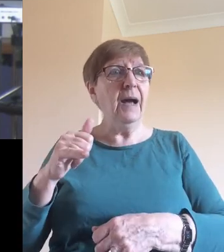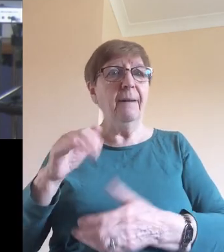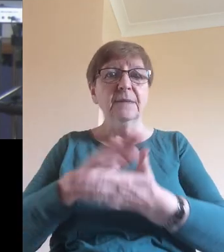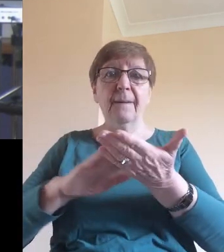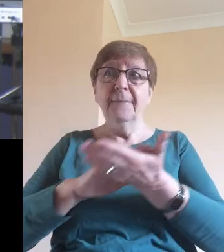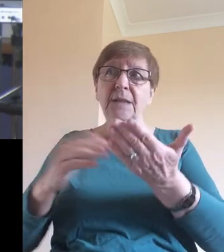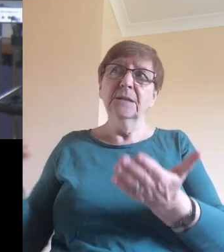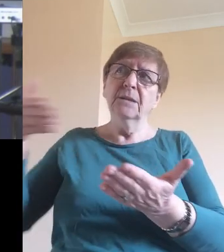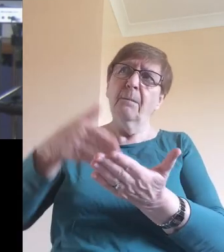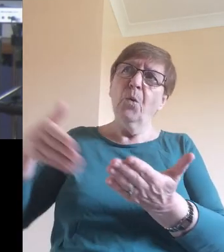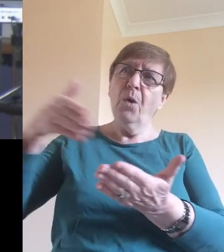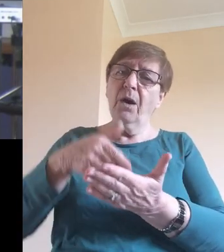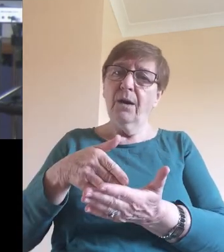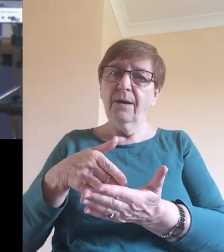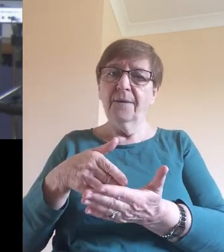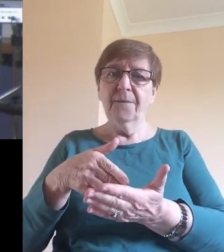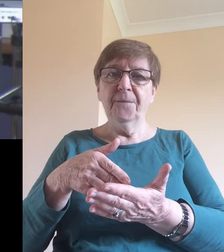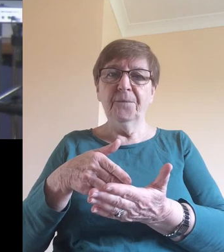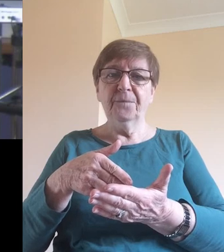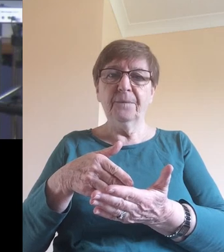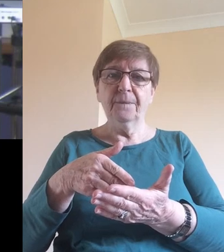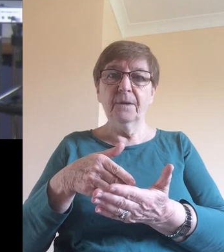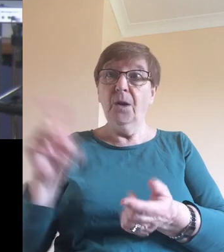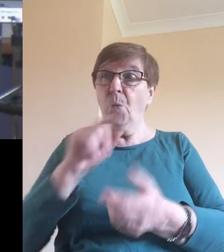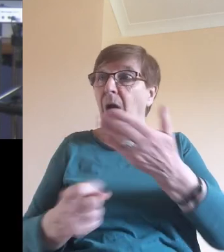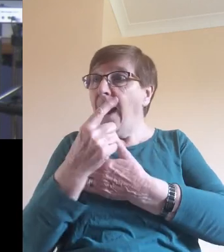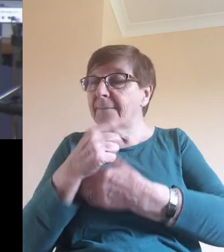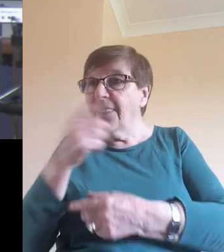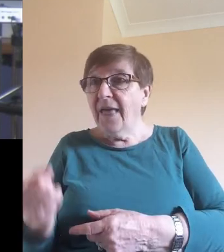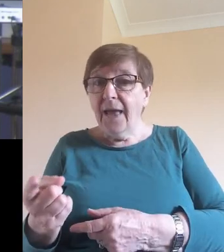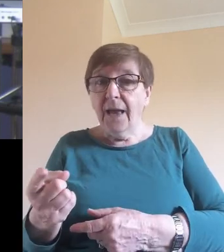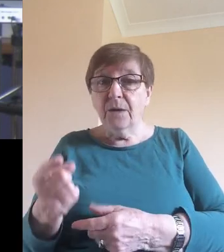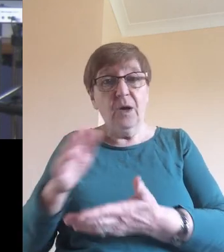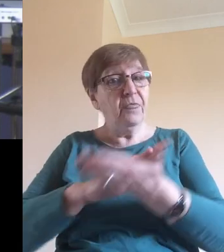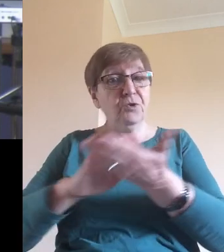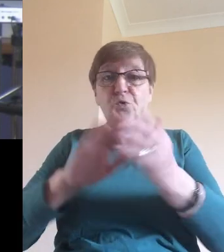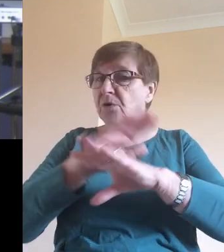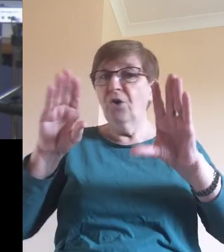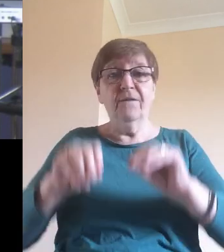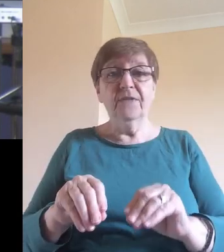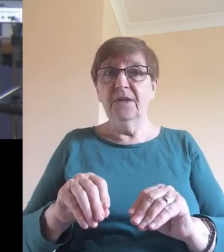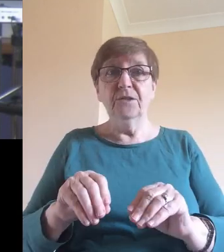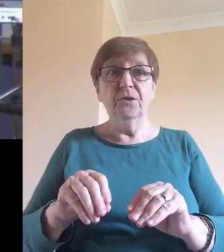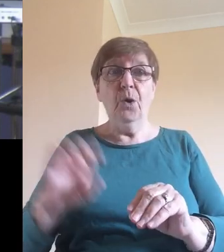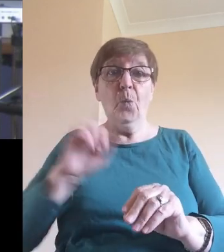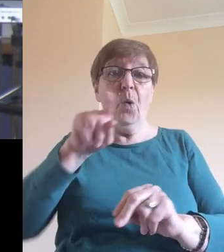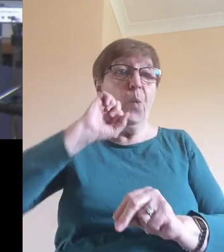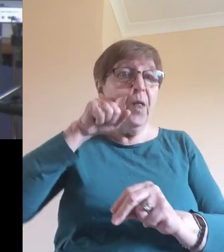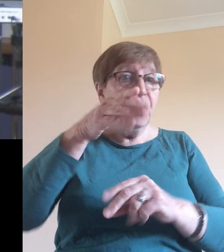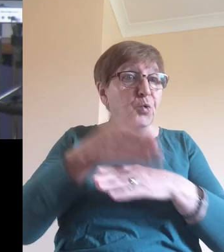means a little bit more. And what happened then? Well, the story's not done. What will you